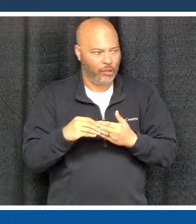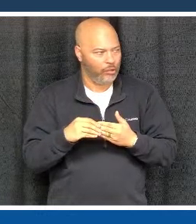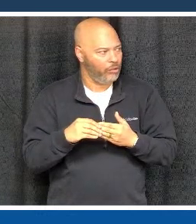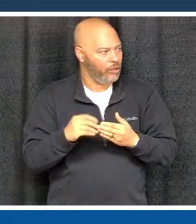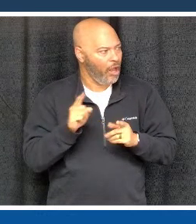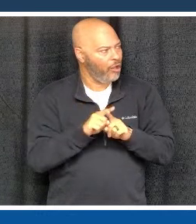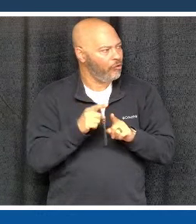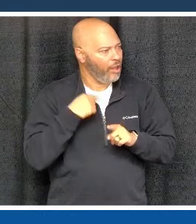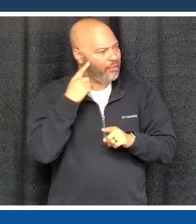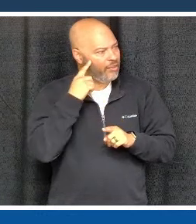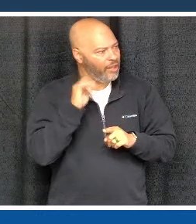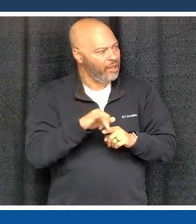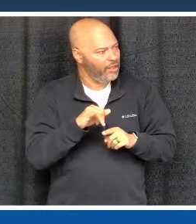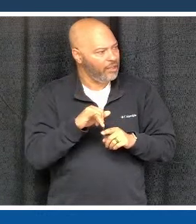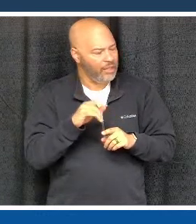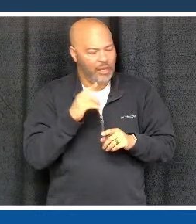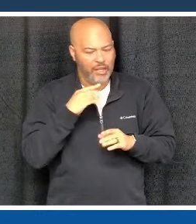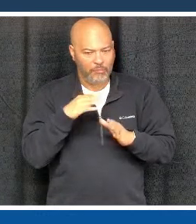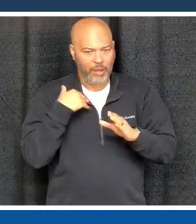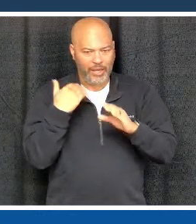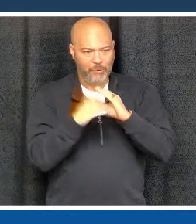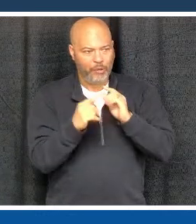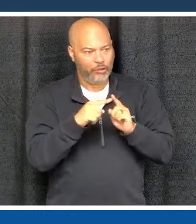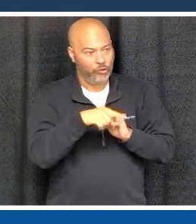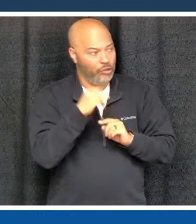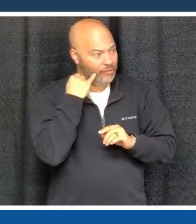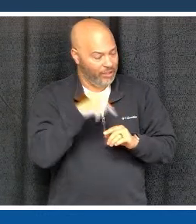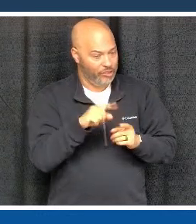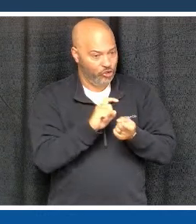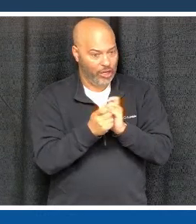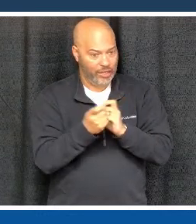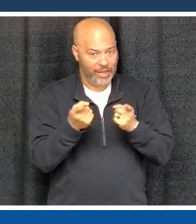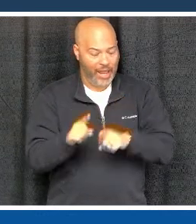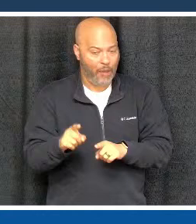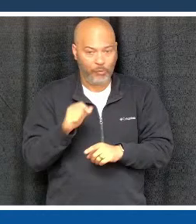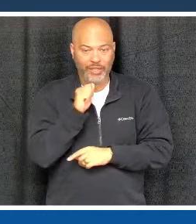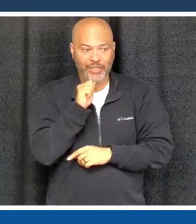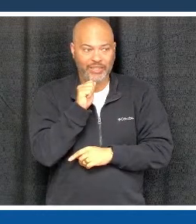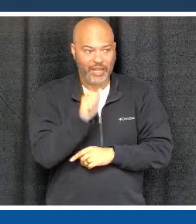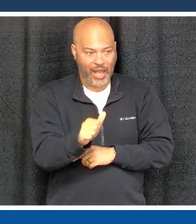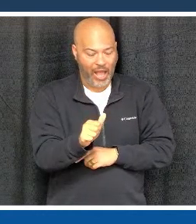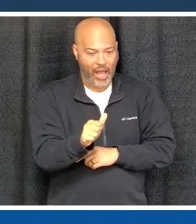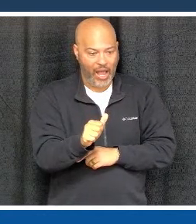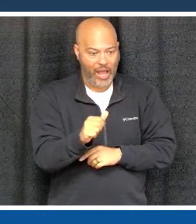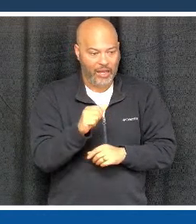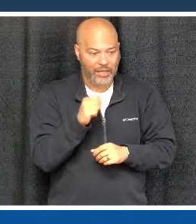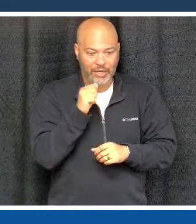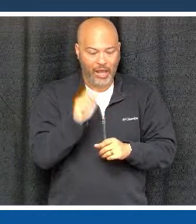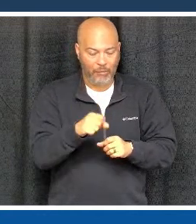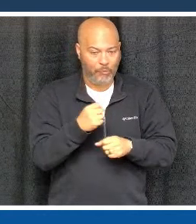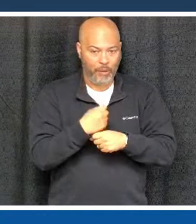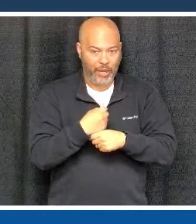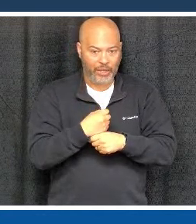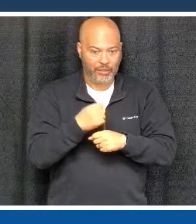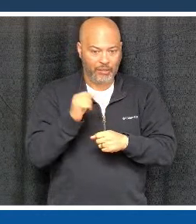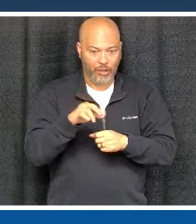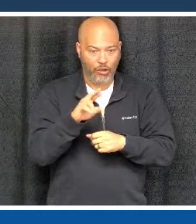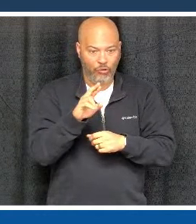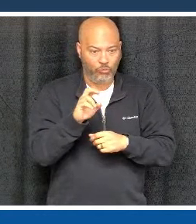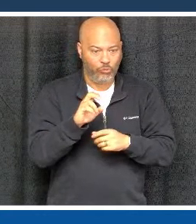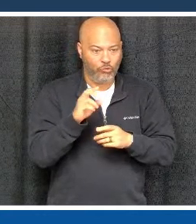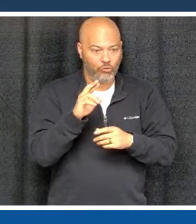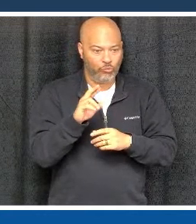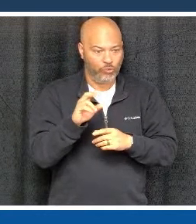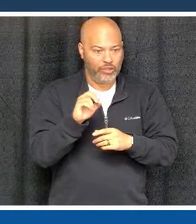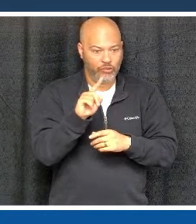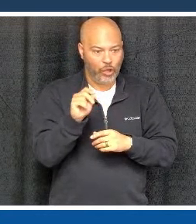I also think I said in my email today to you that should this change happen and not make the residents have to rezone on a case-by-case basis. And